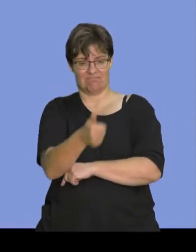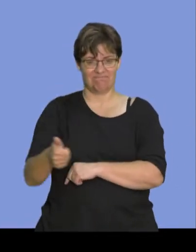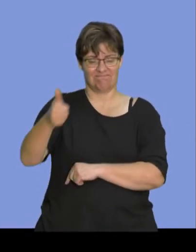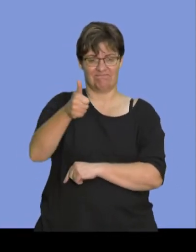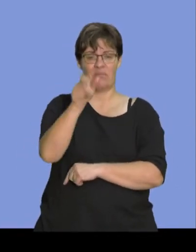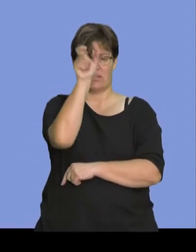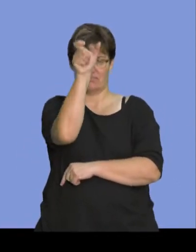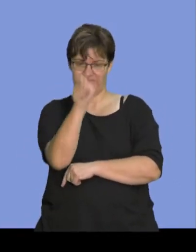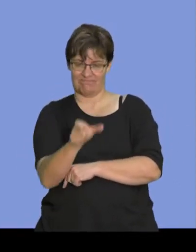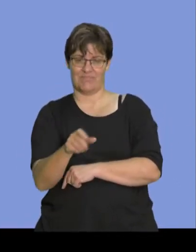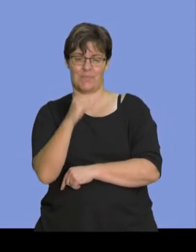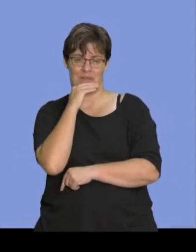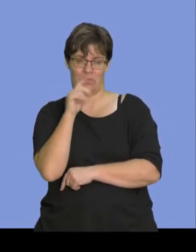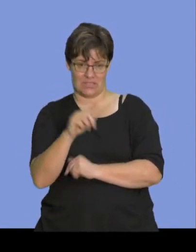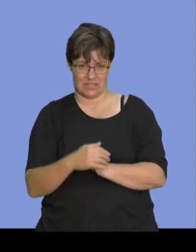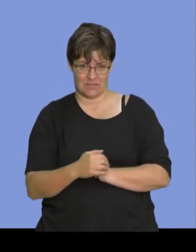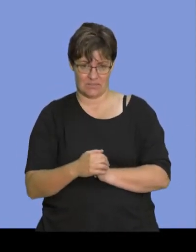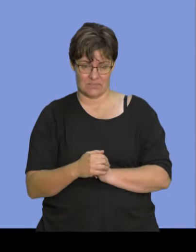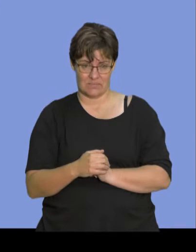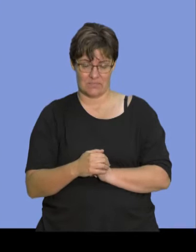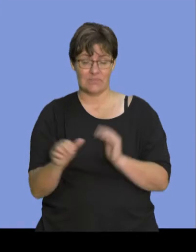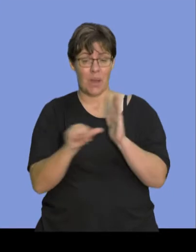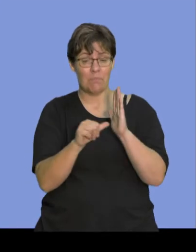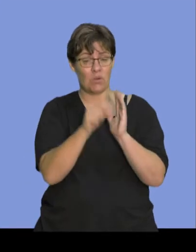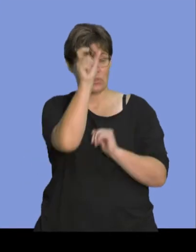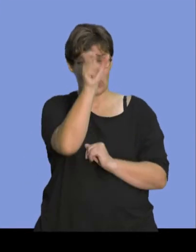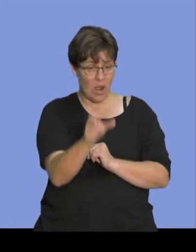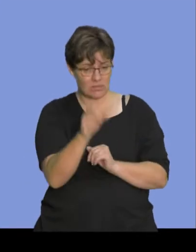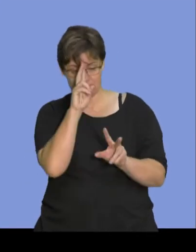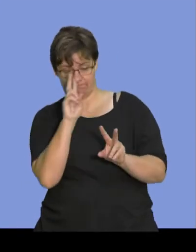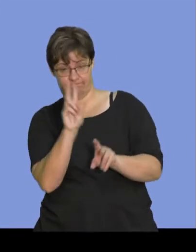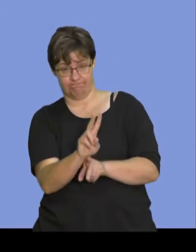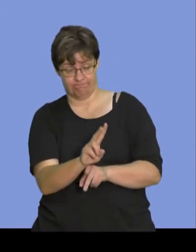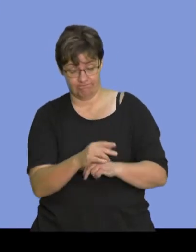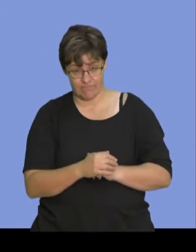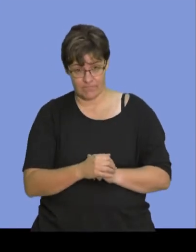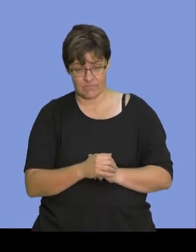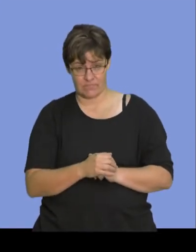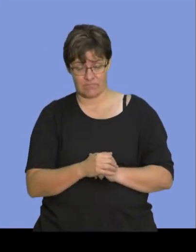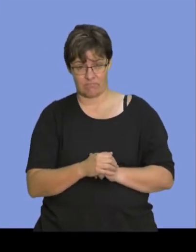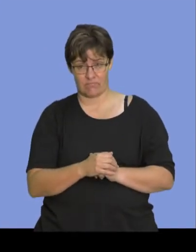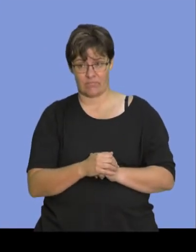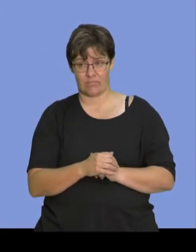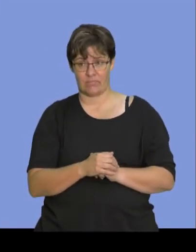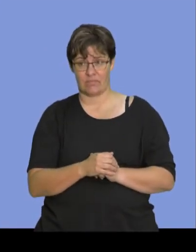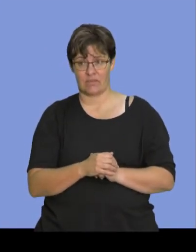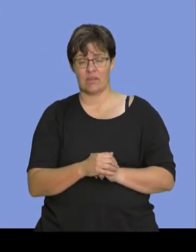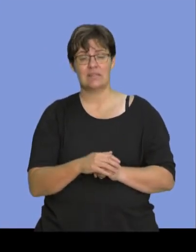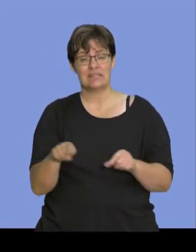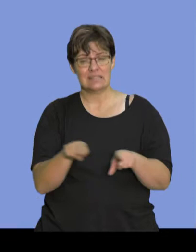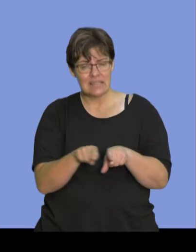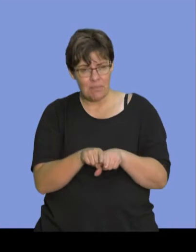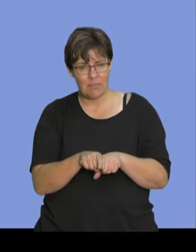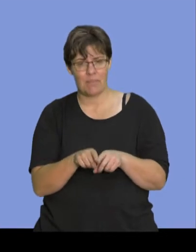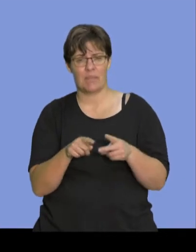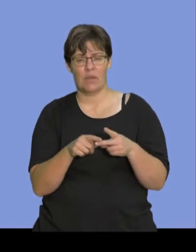reference in terms of definition. Keywords, pay attention to the keywords, okay? And the other thing that